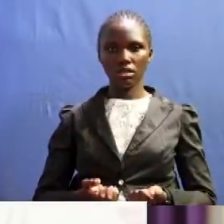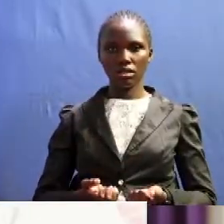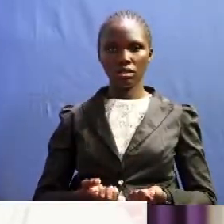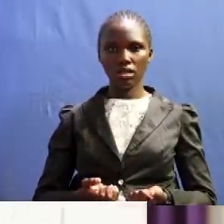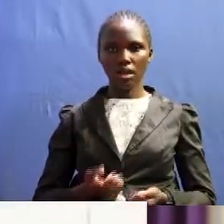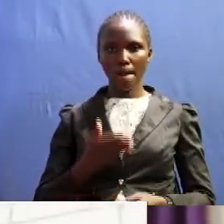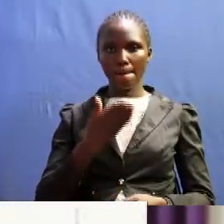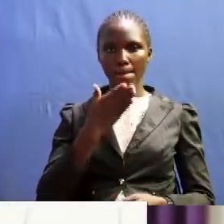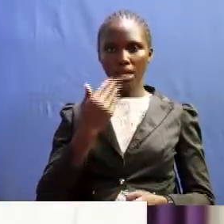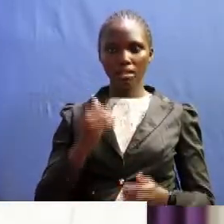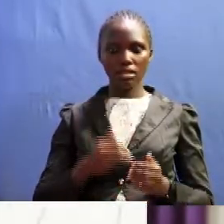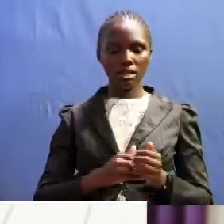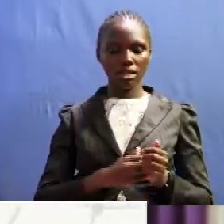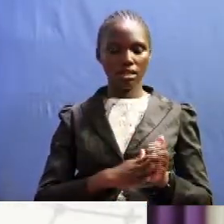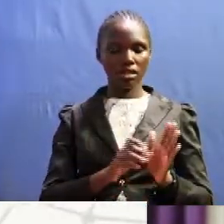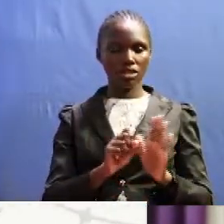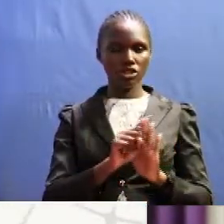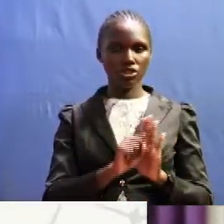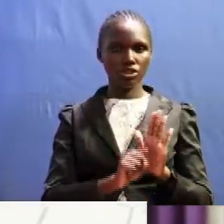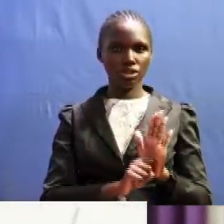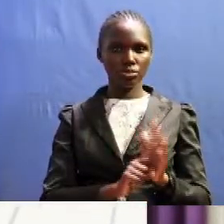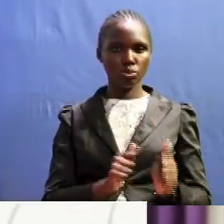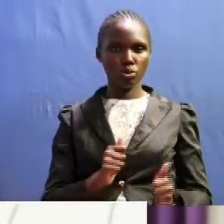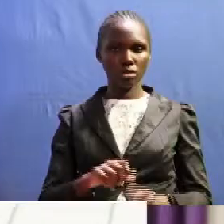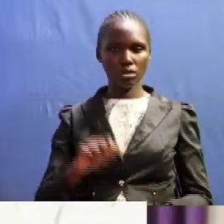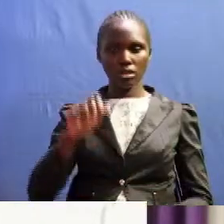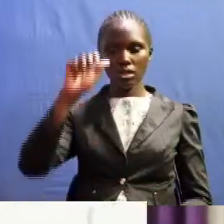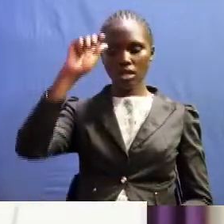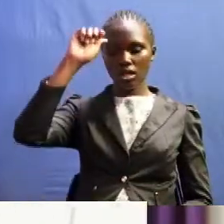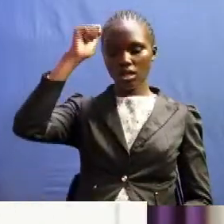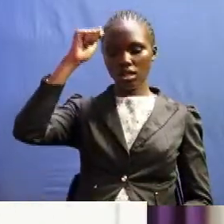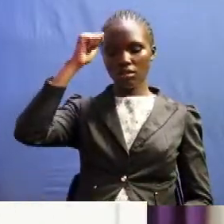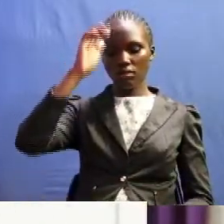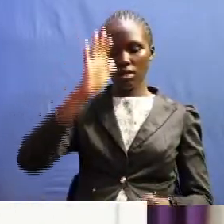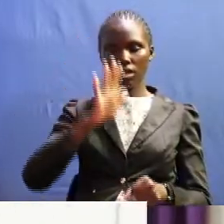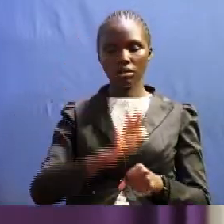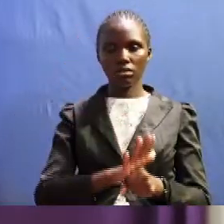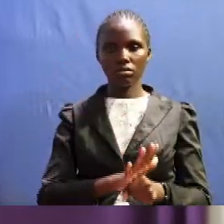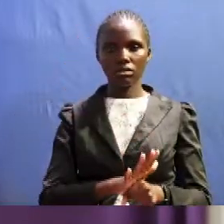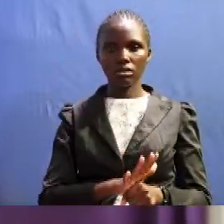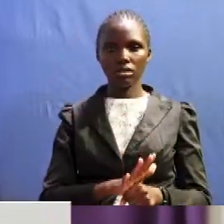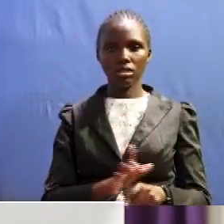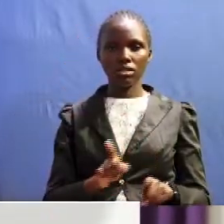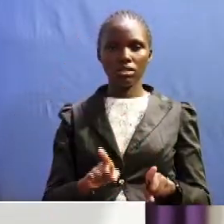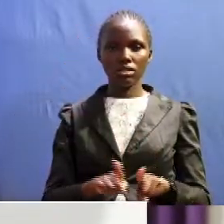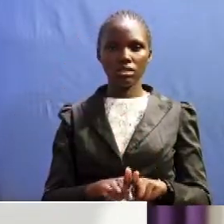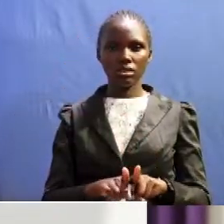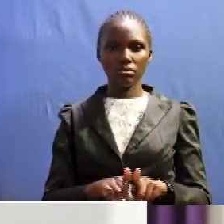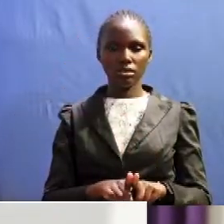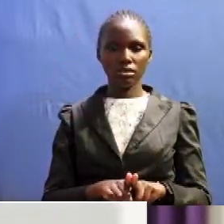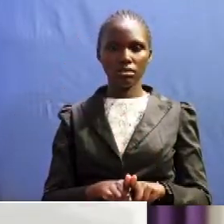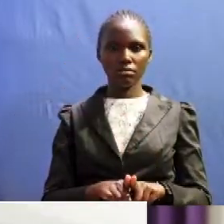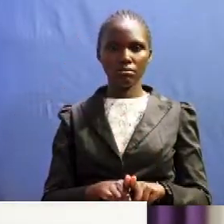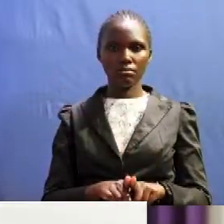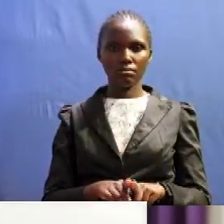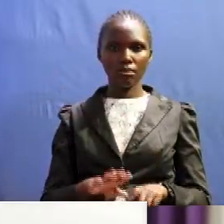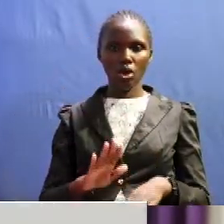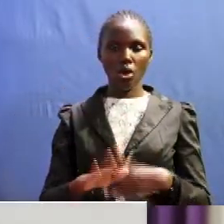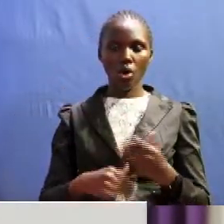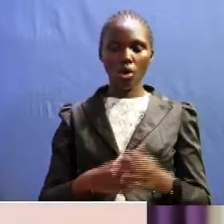viongozi ambao wako na maono ya kusaidia wananchi. Na hivyo wale